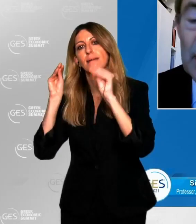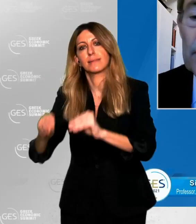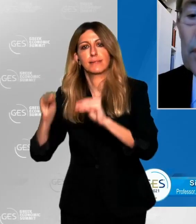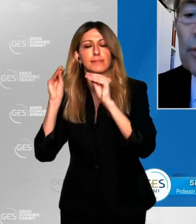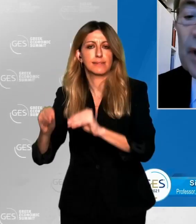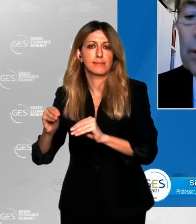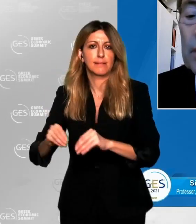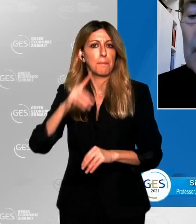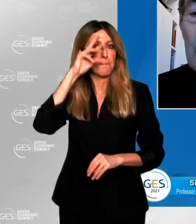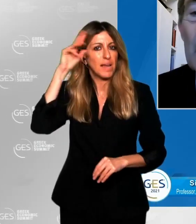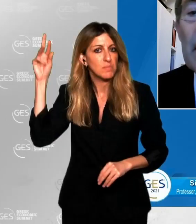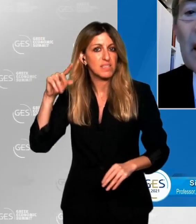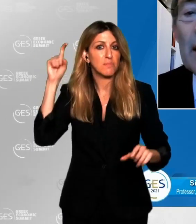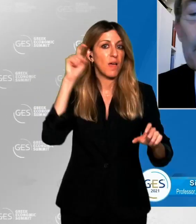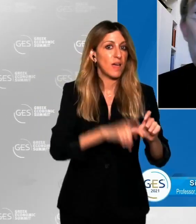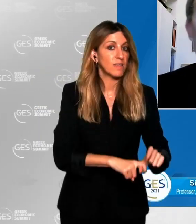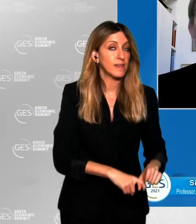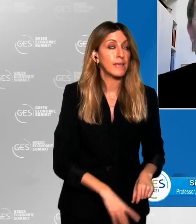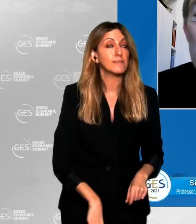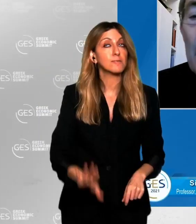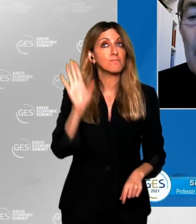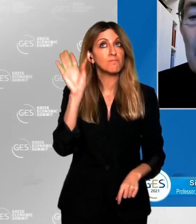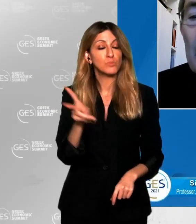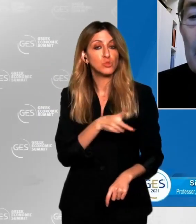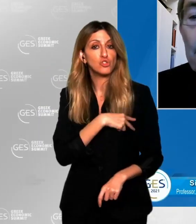not very good either.